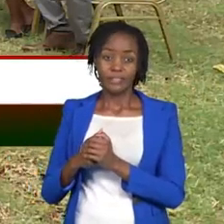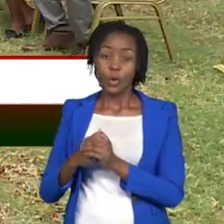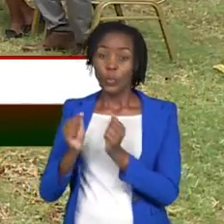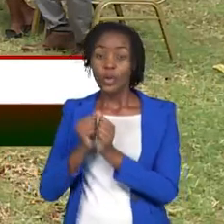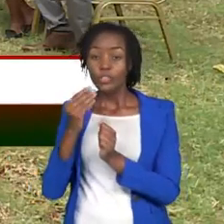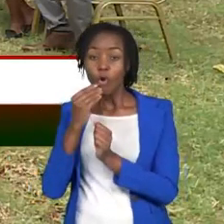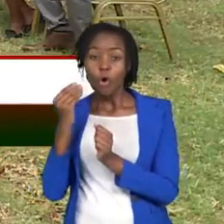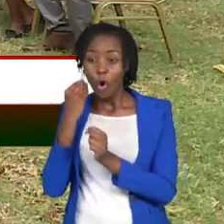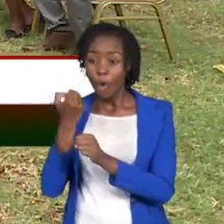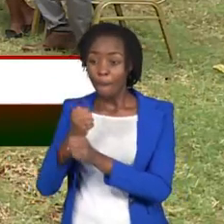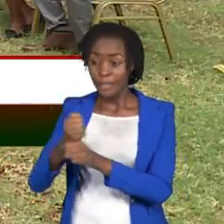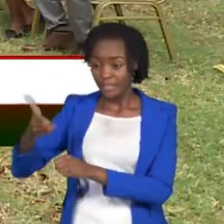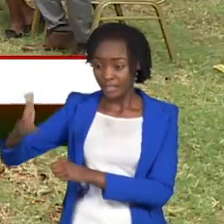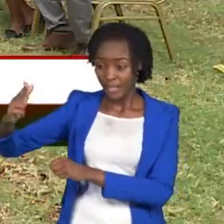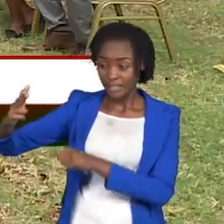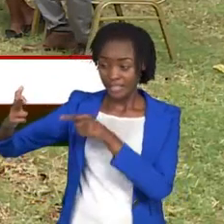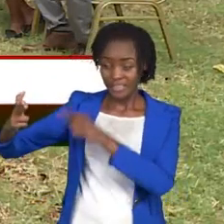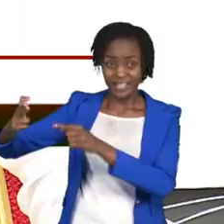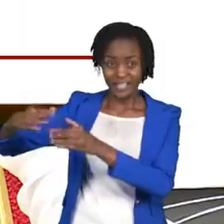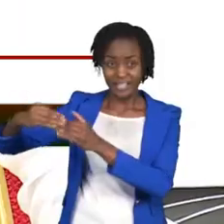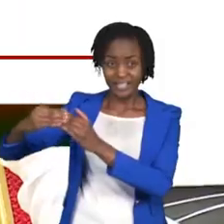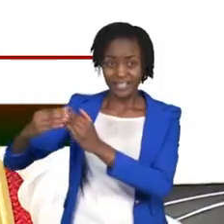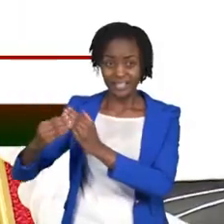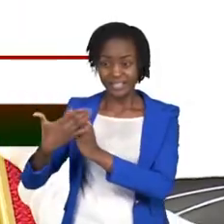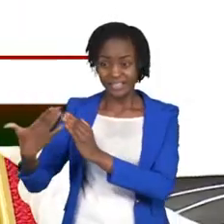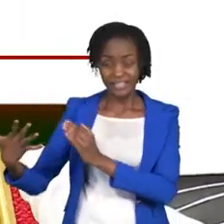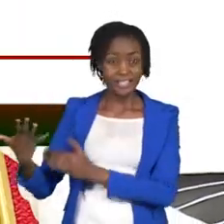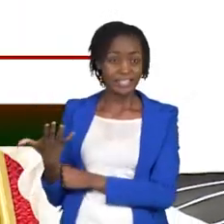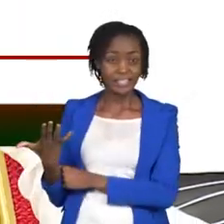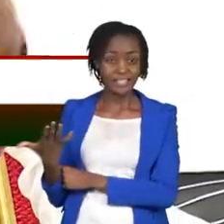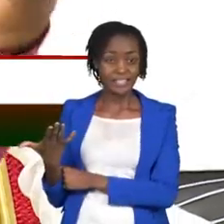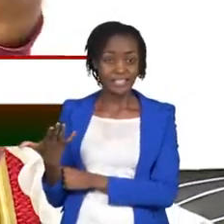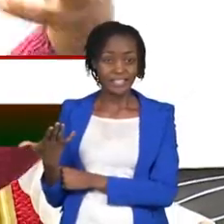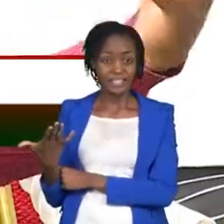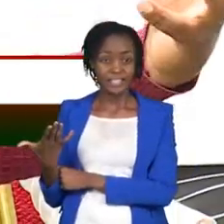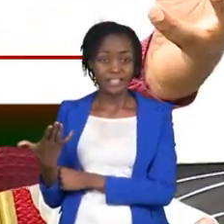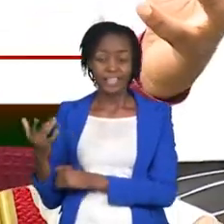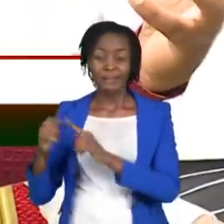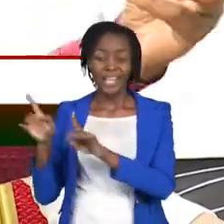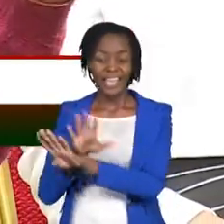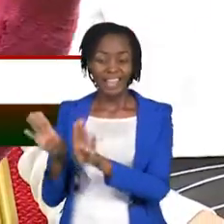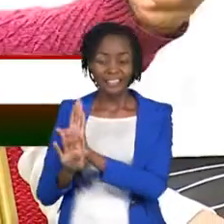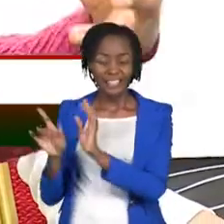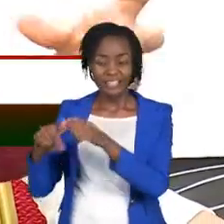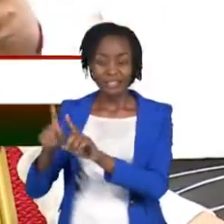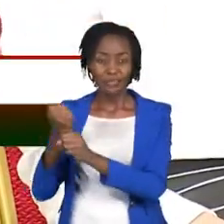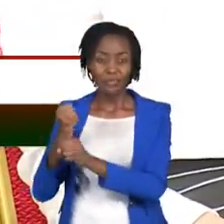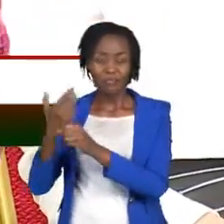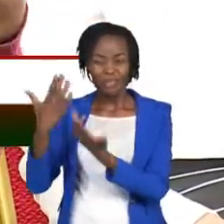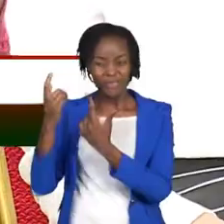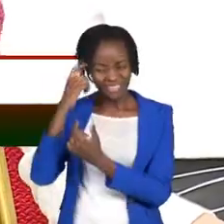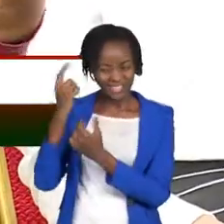guns. I mean, these guys assembled the guns. And all those things that they did might seem small,